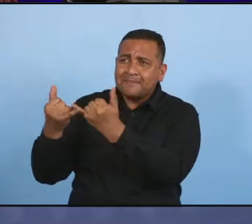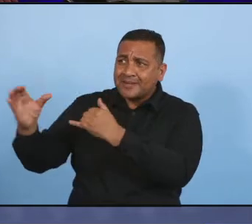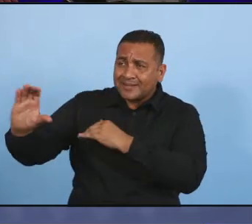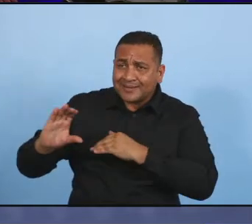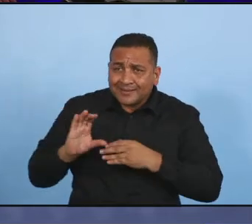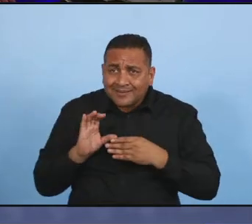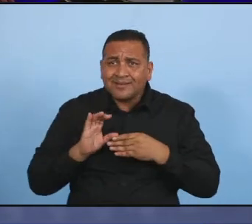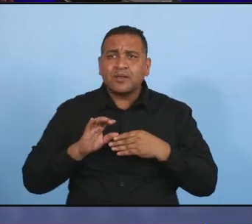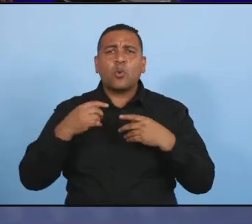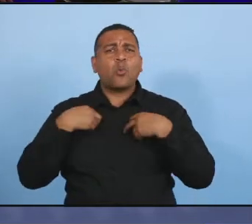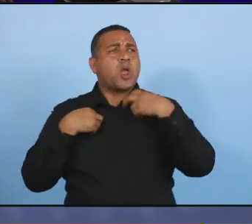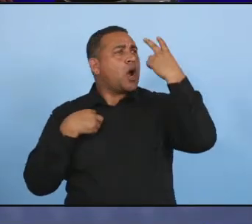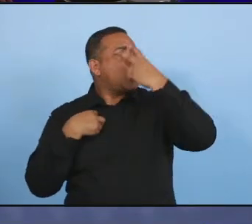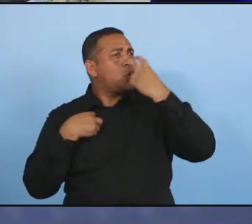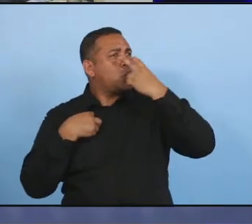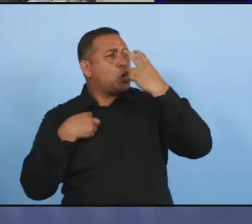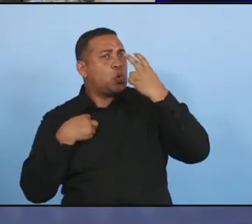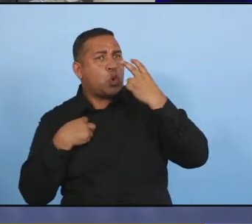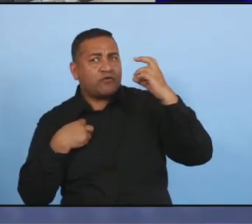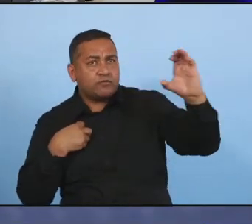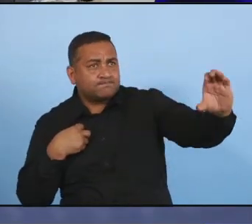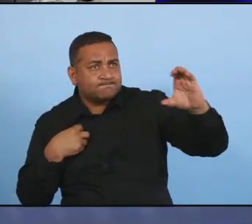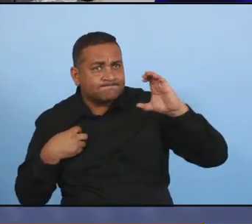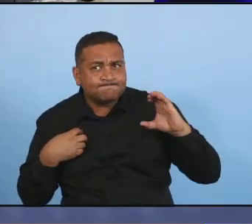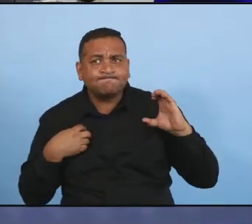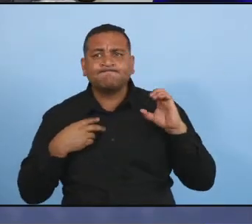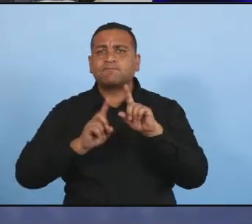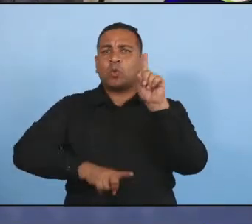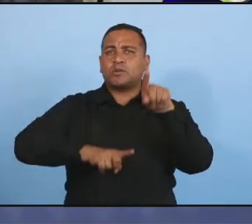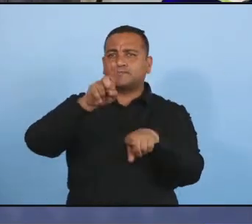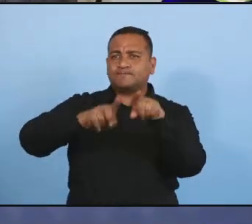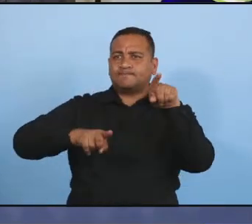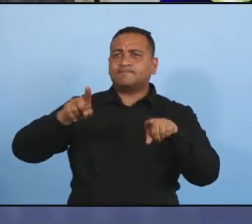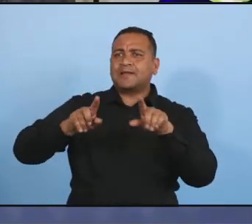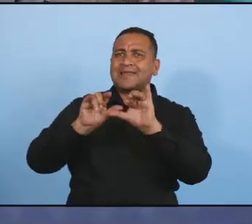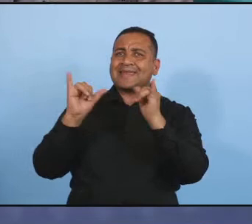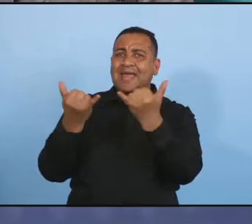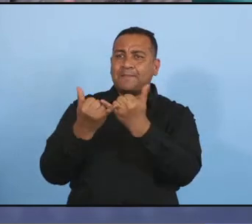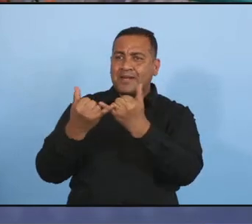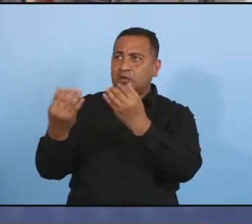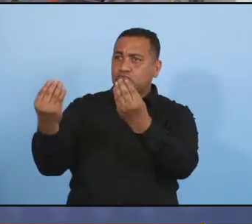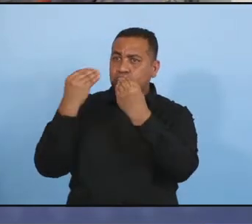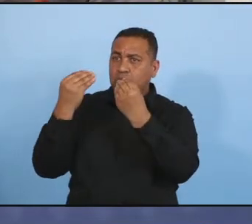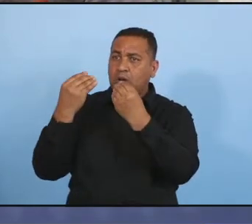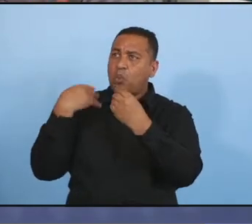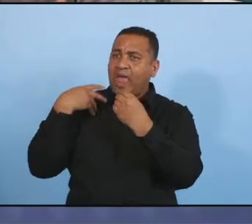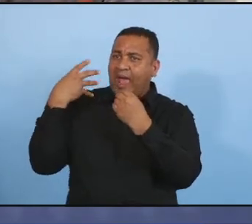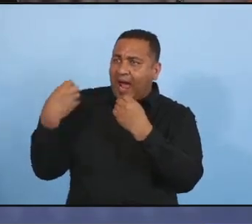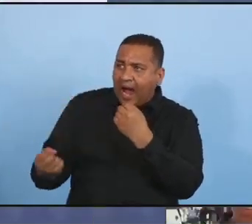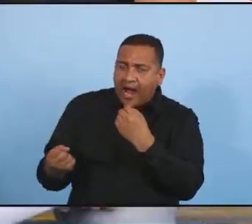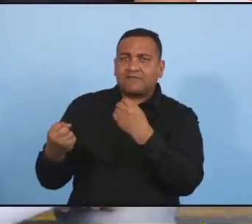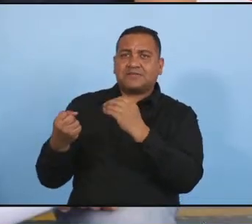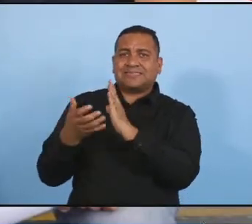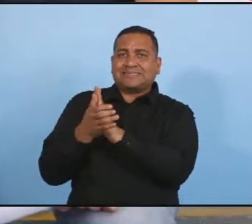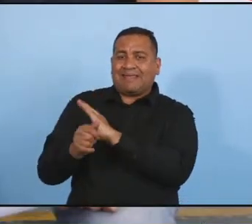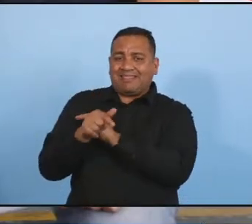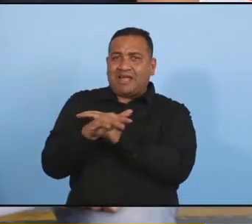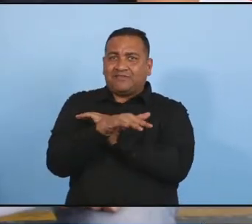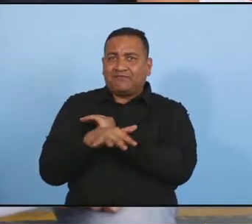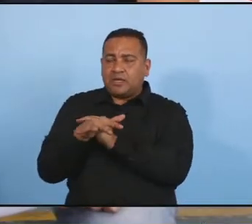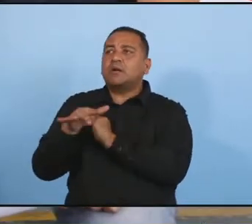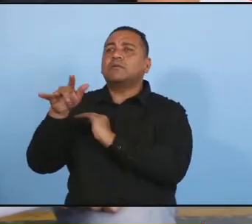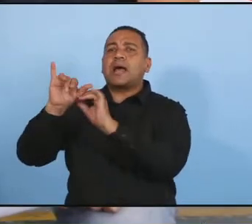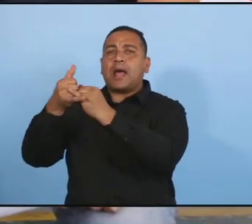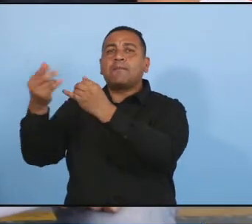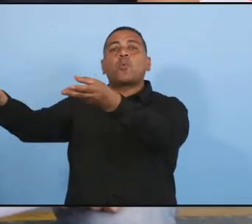students or look for industry also to upskill the industry people. Yeah. And then any gaps,